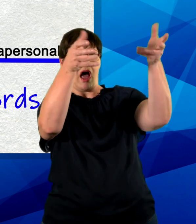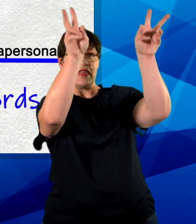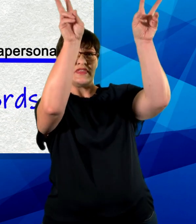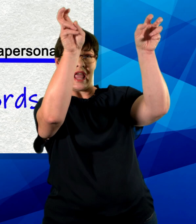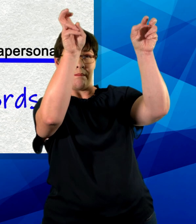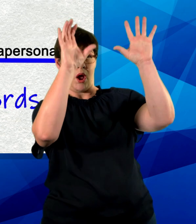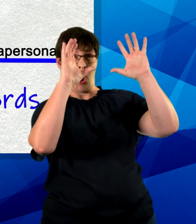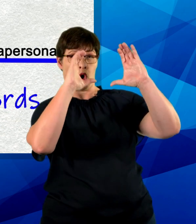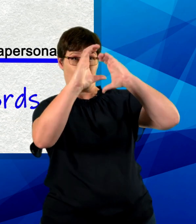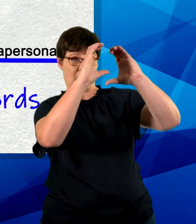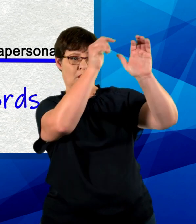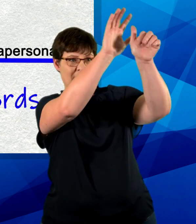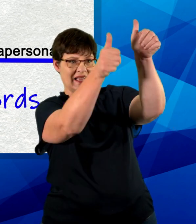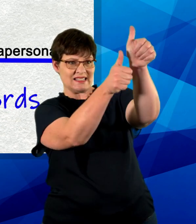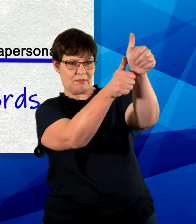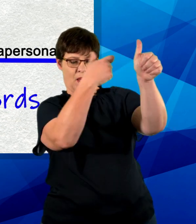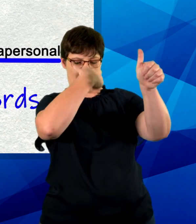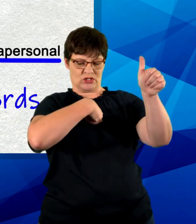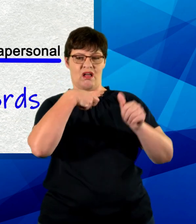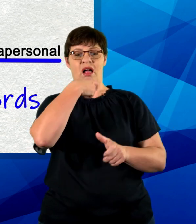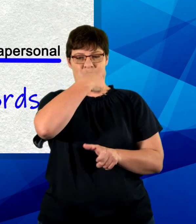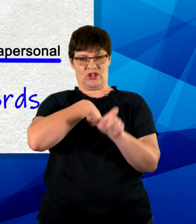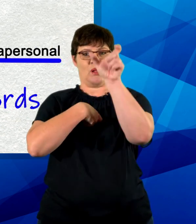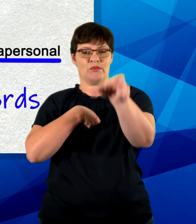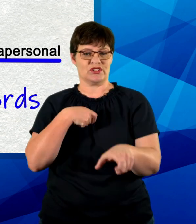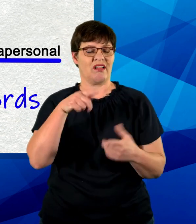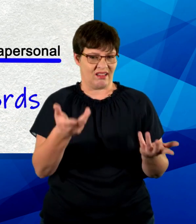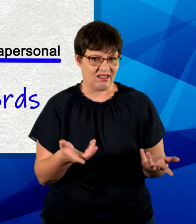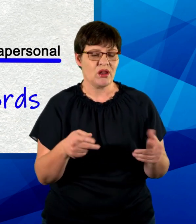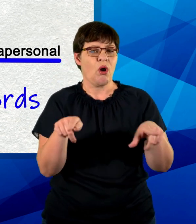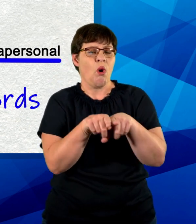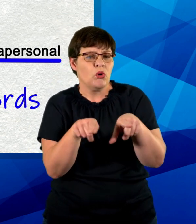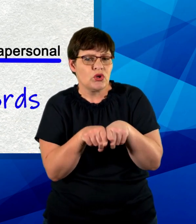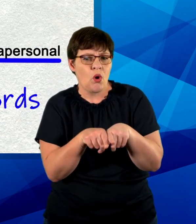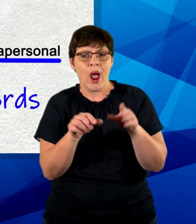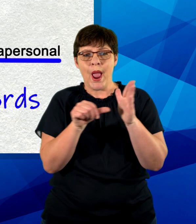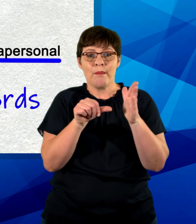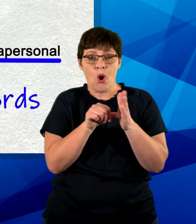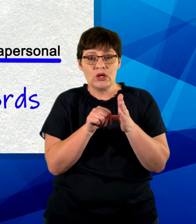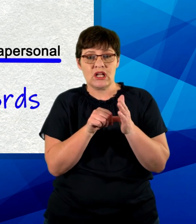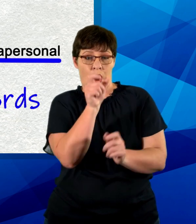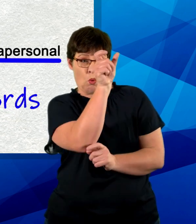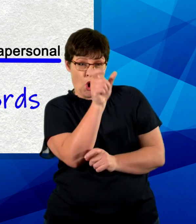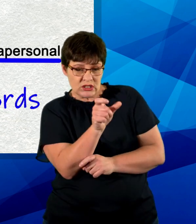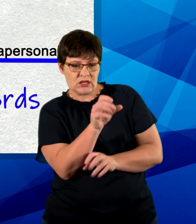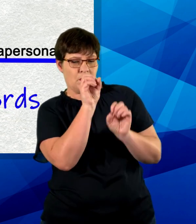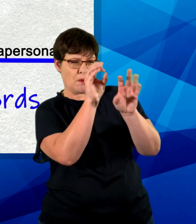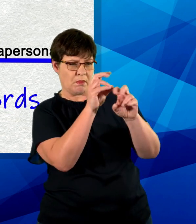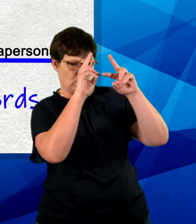like communication, for example, and are also the keywords you will use in future information